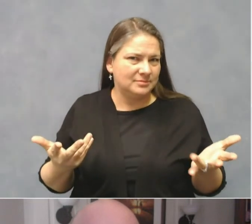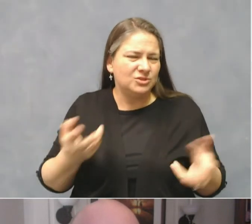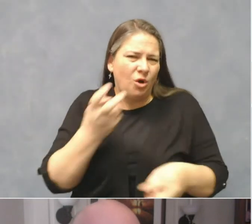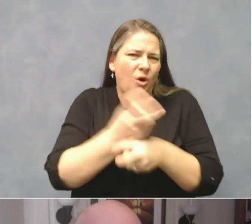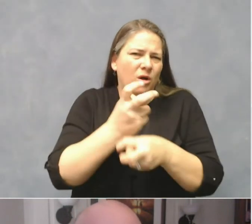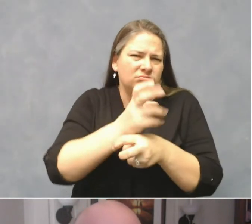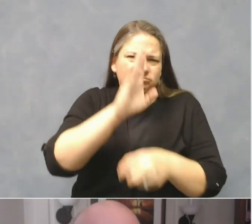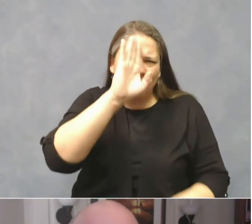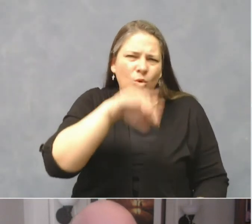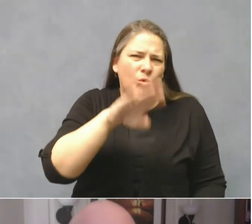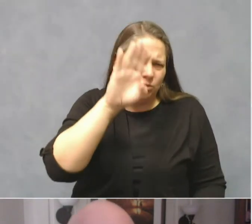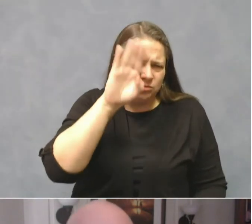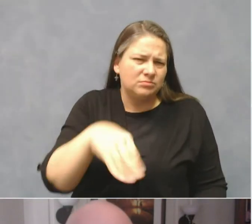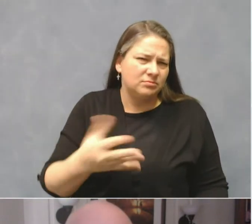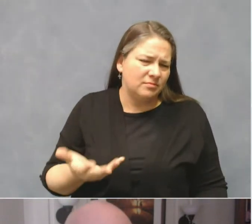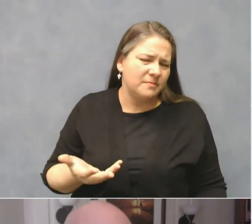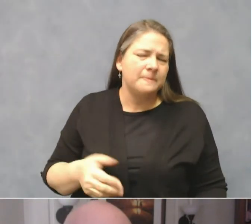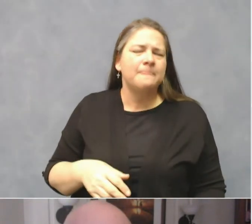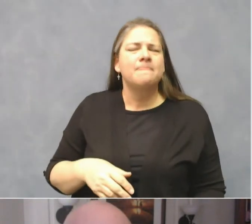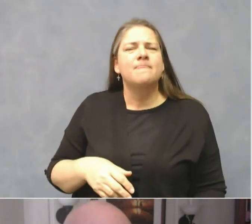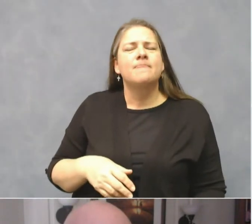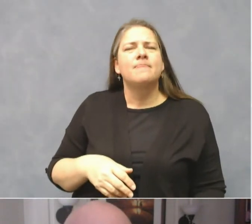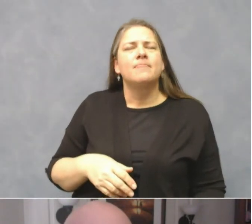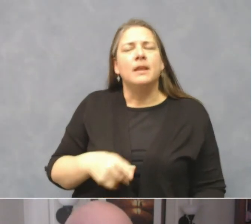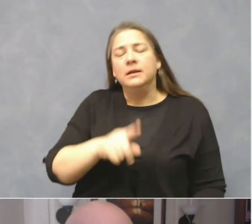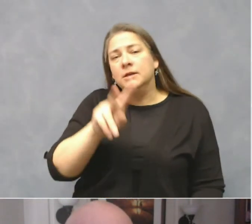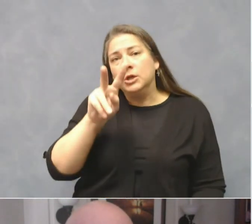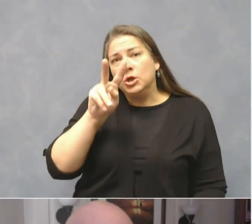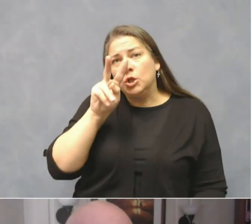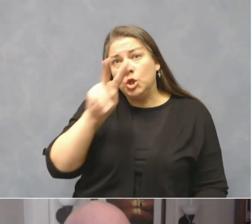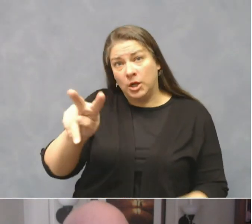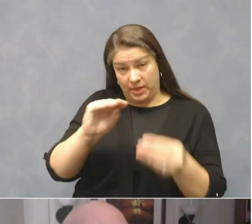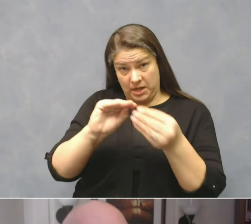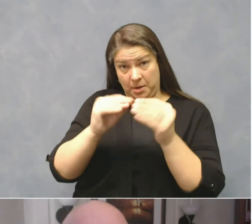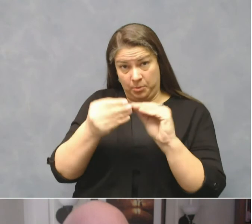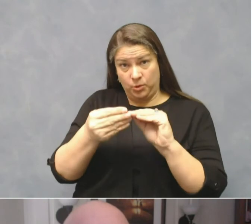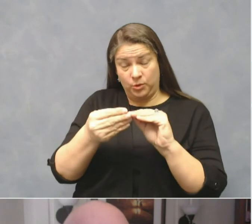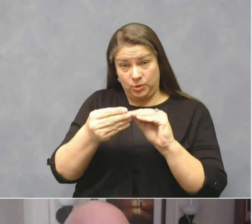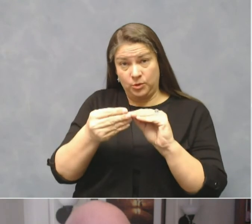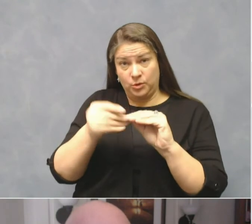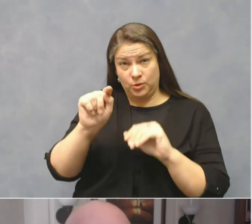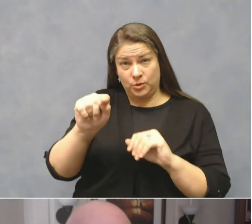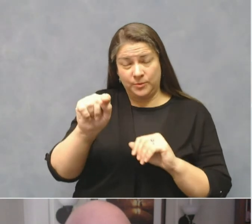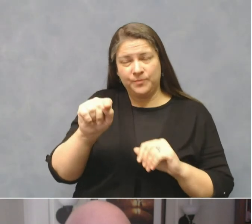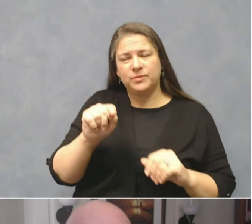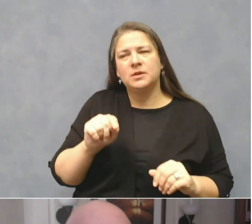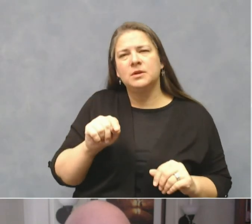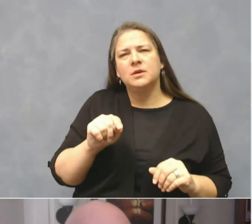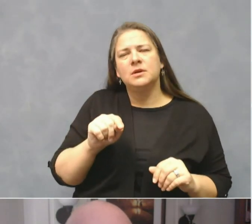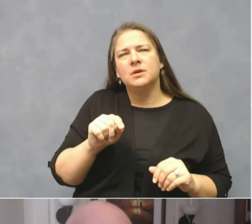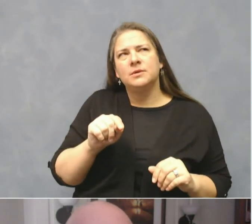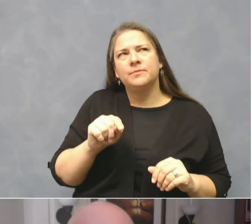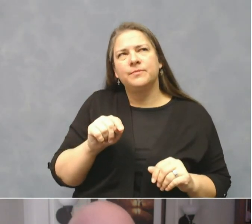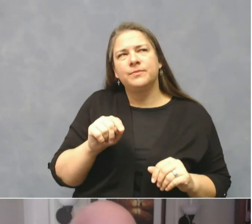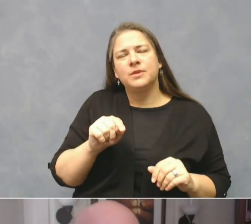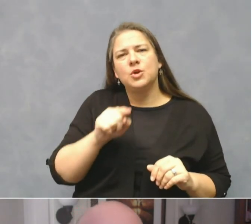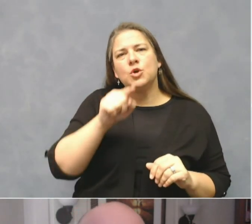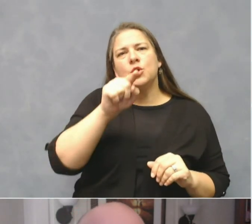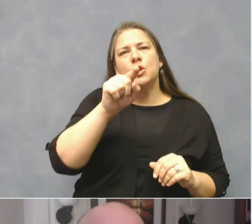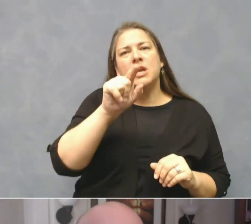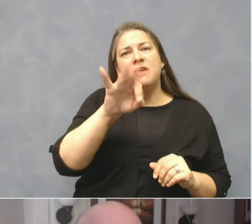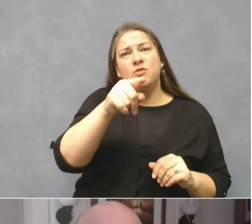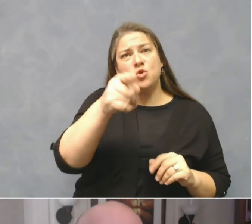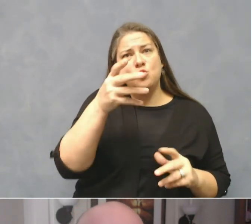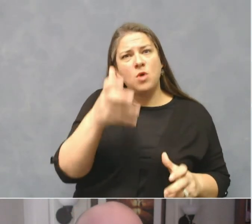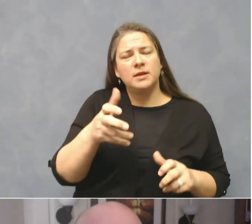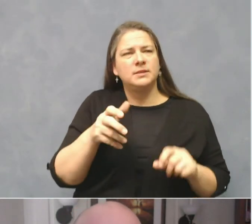When we look at the data, I know you can pick and choose which data sets you want to use, which studies